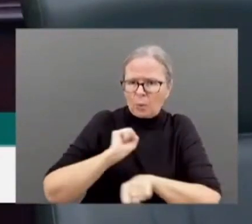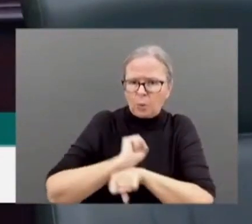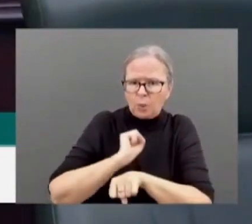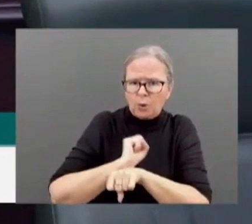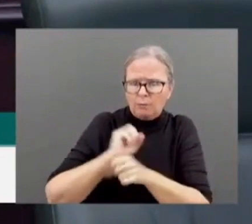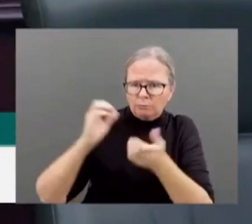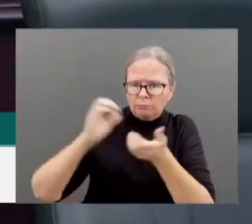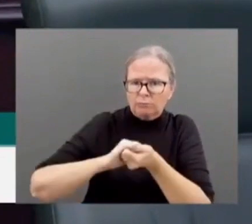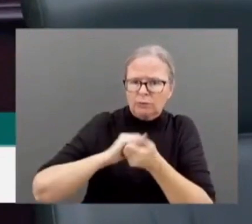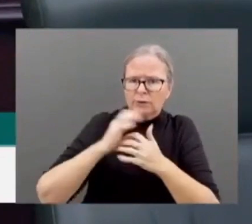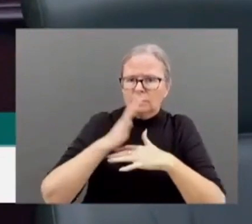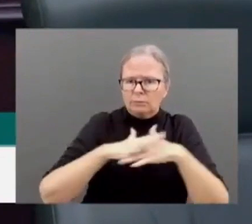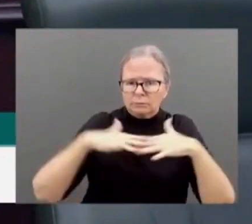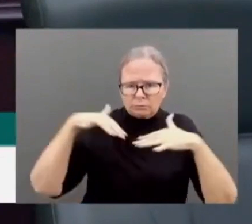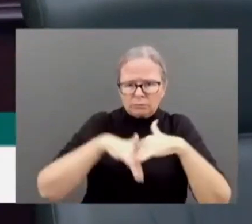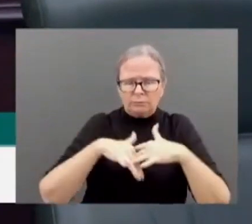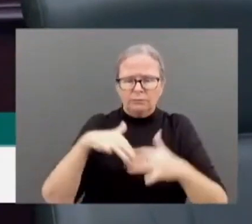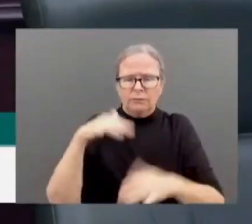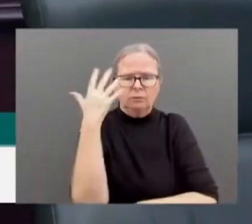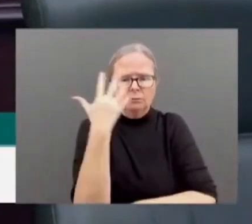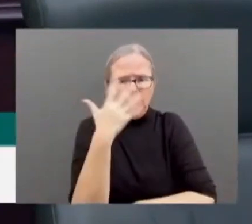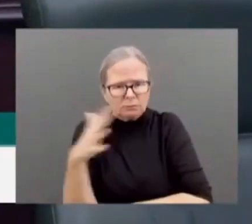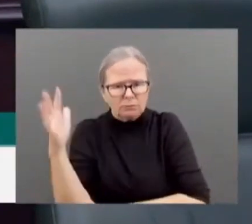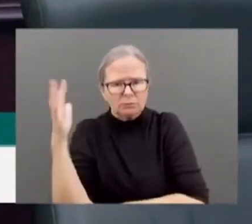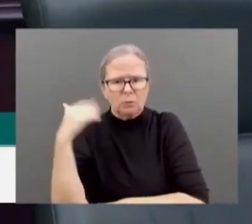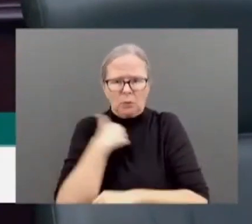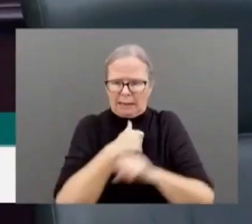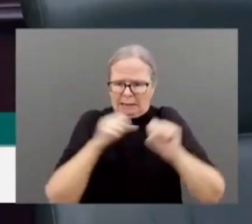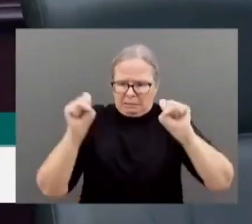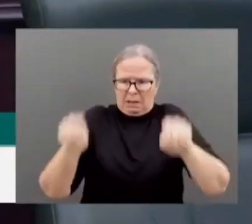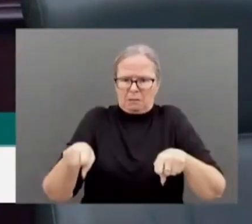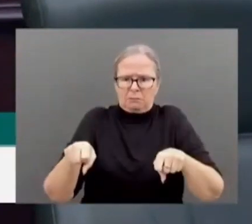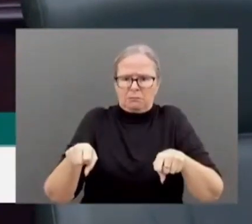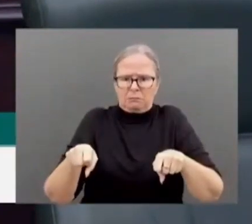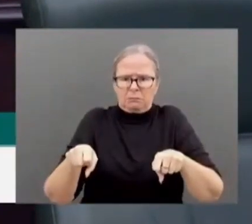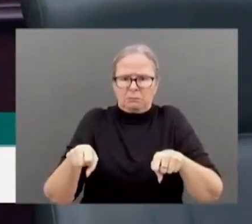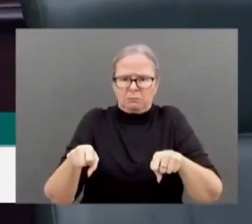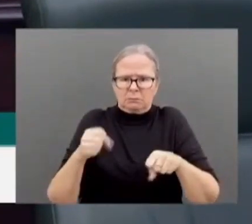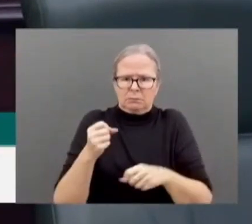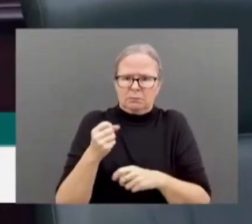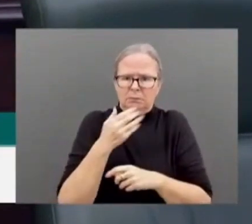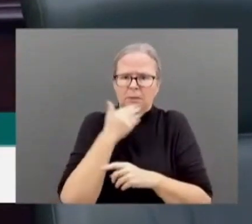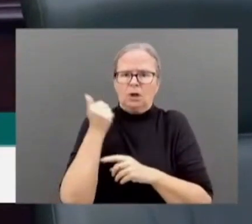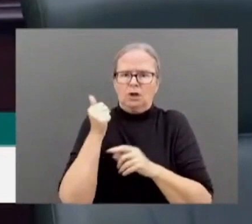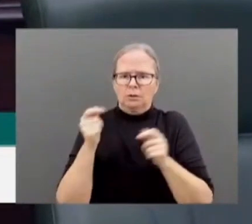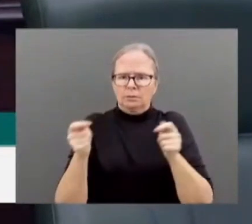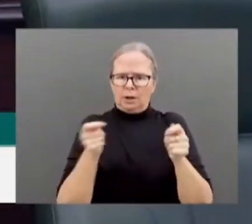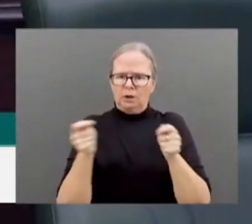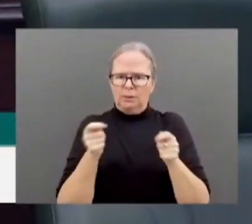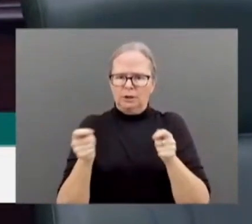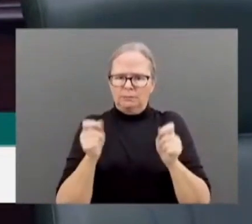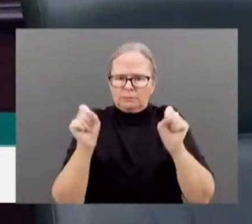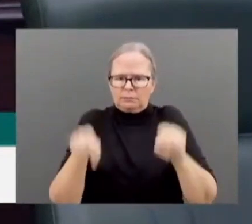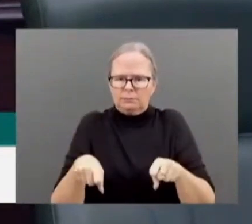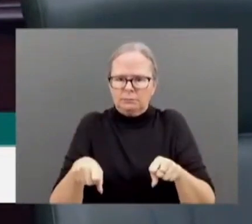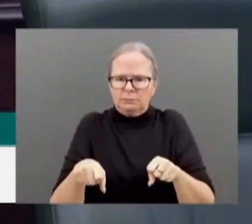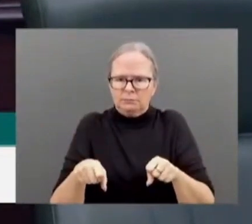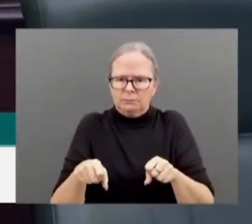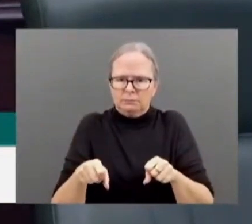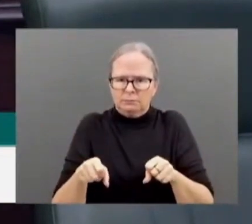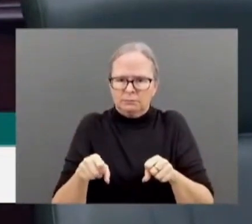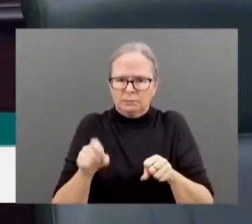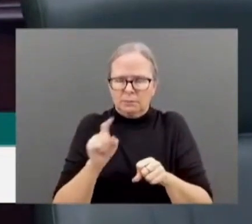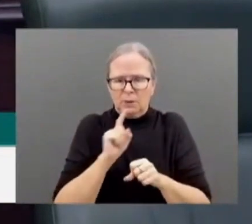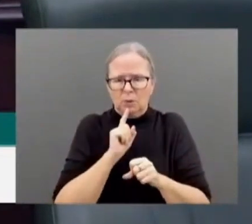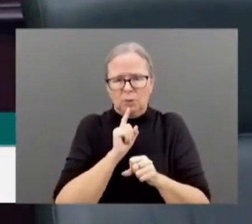trail management plans. Because at the end of the day, Mr. Speaker, climate change doesn't care if we're ready. It's already here. And if we don't act now, we will foreclose